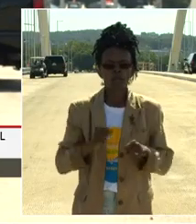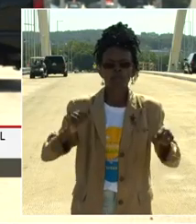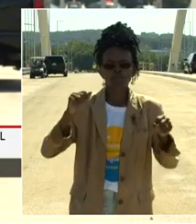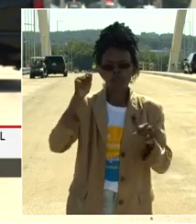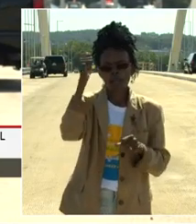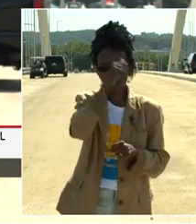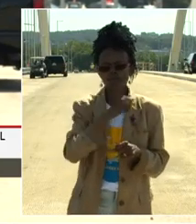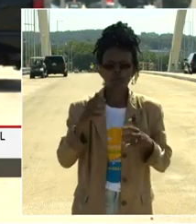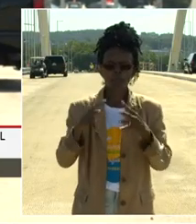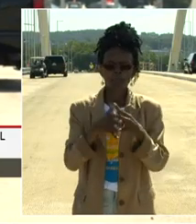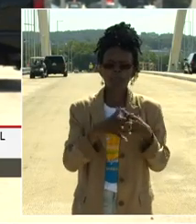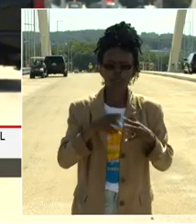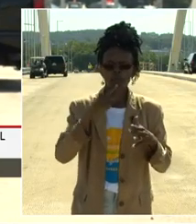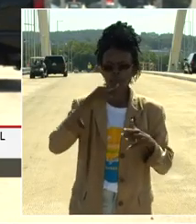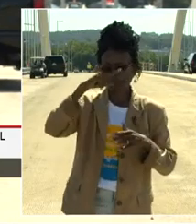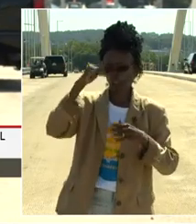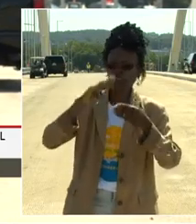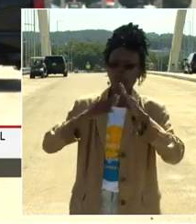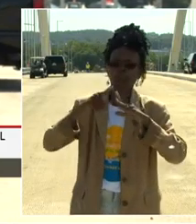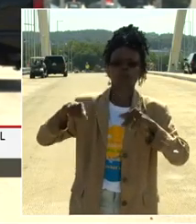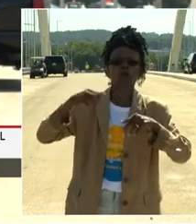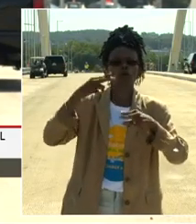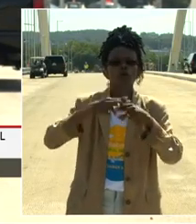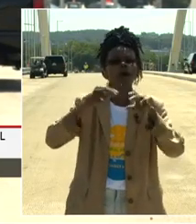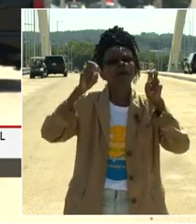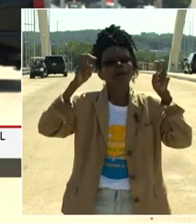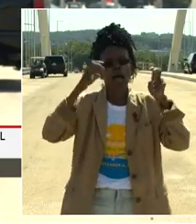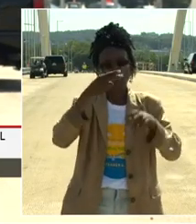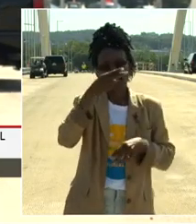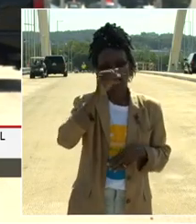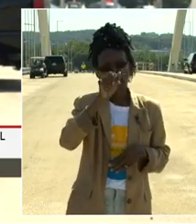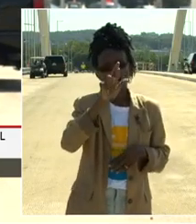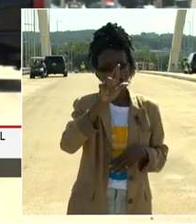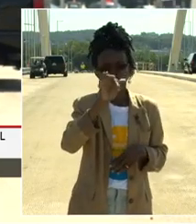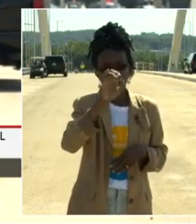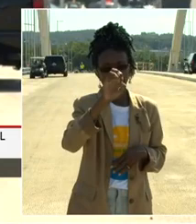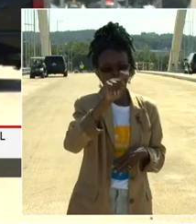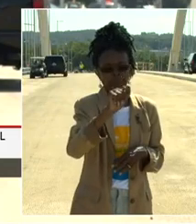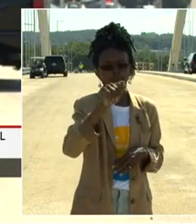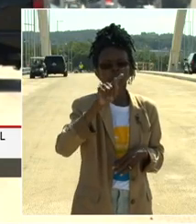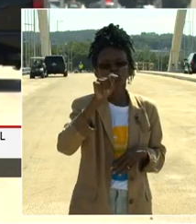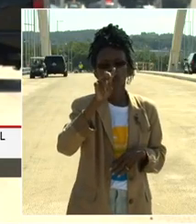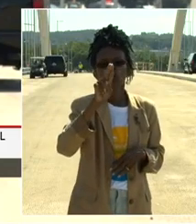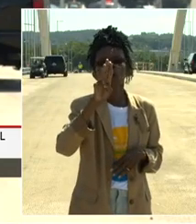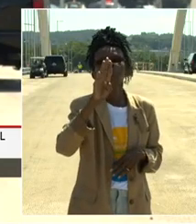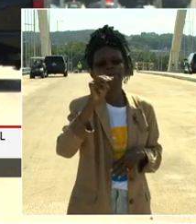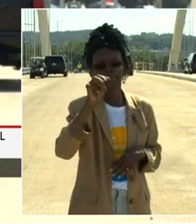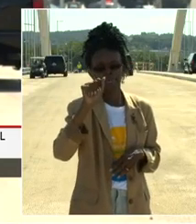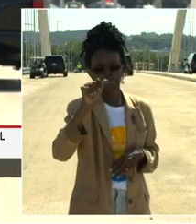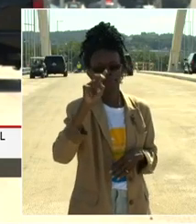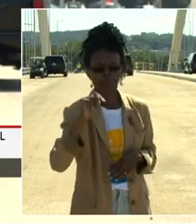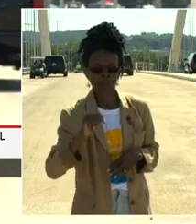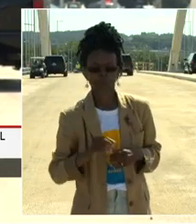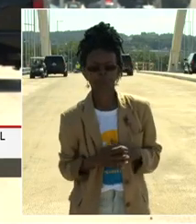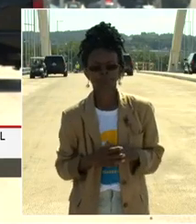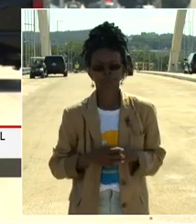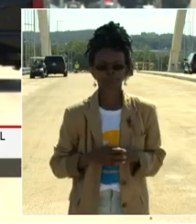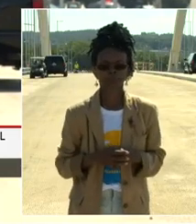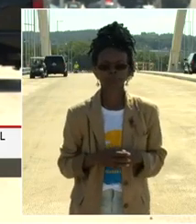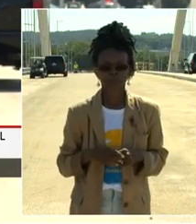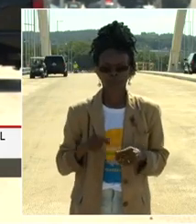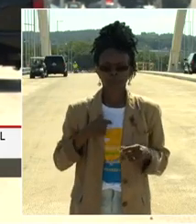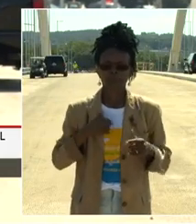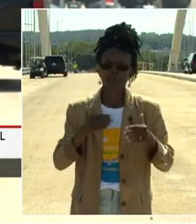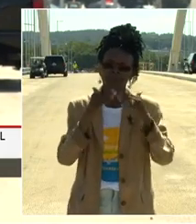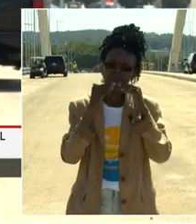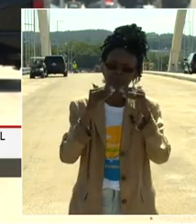inspiring community celebration of this bridge as a prelude to today. I want to thank everyone who worked so hard to make yesterday such a